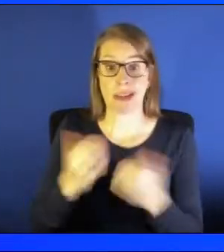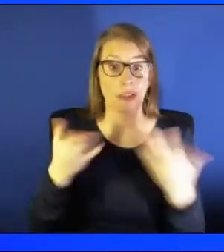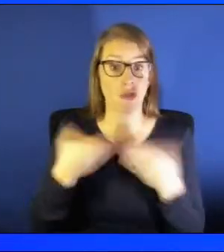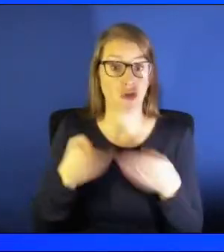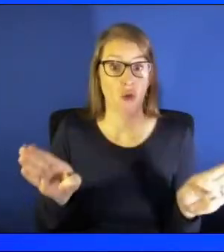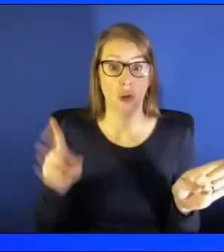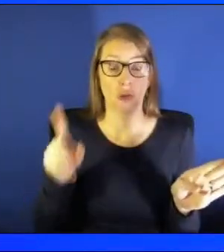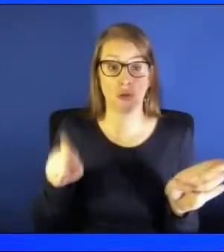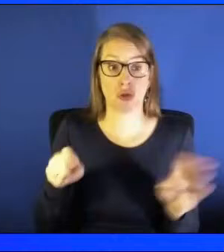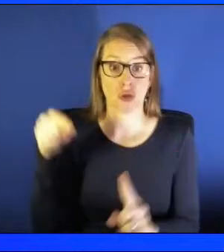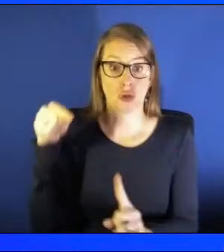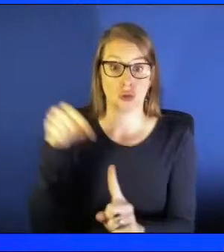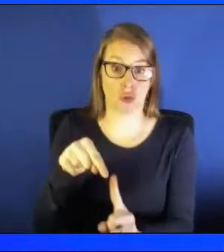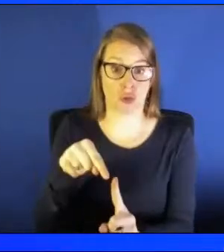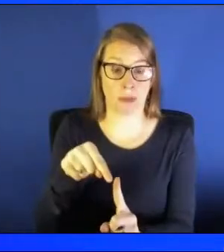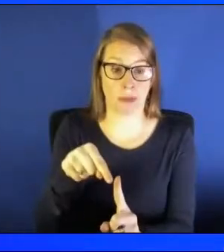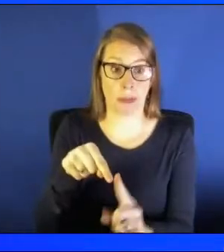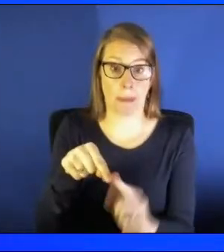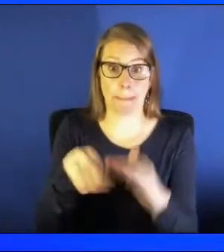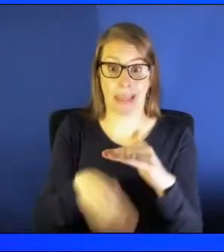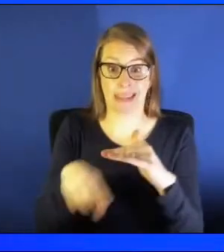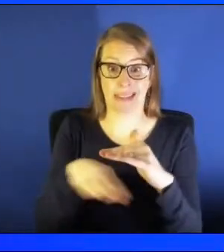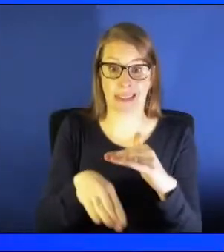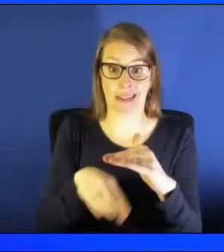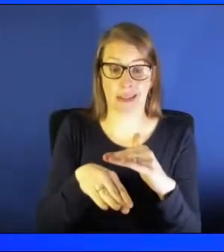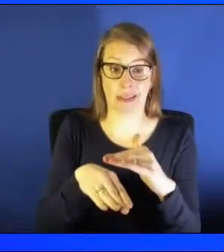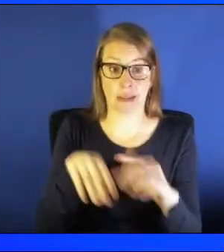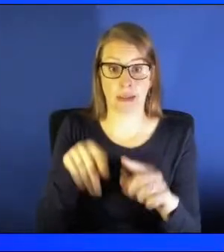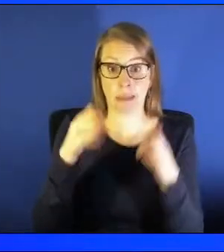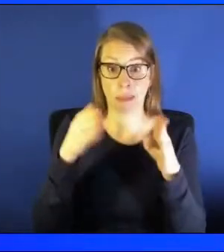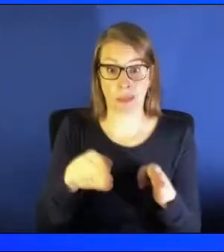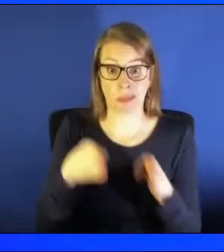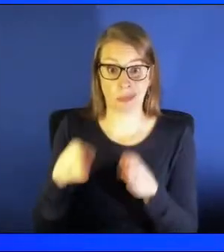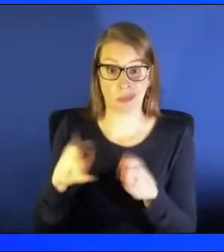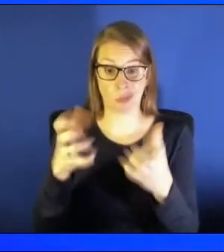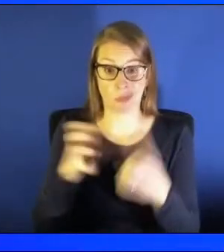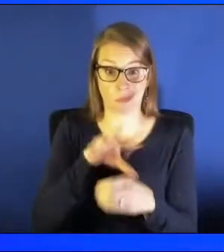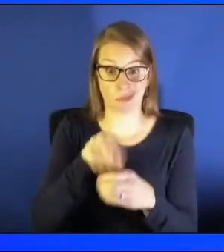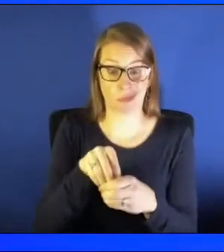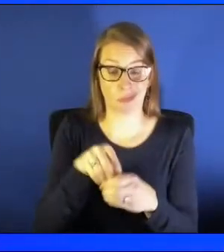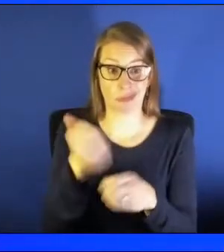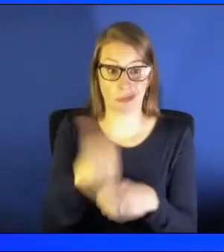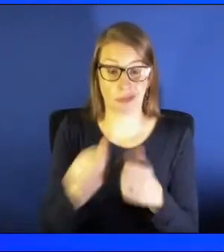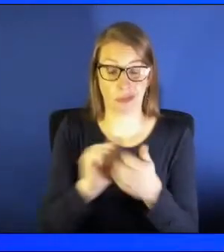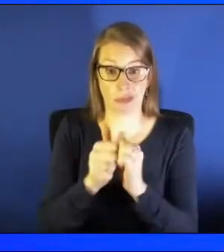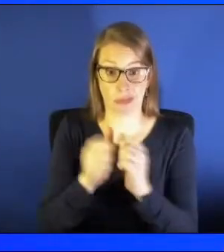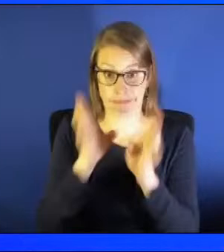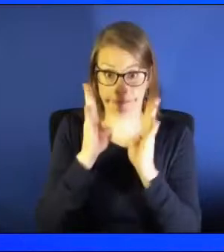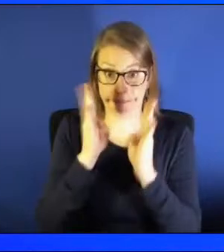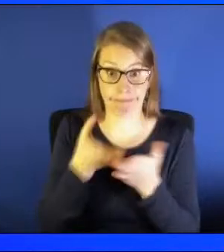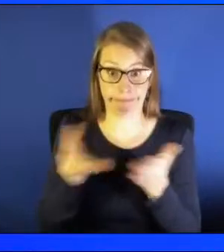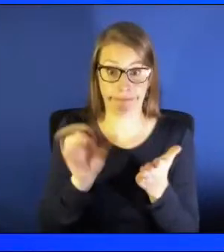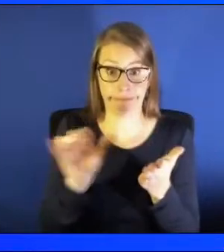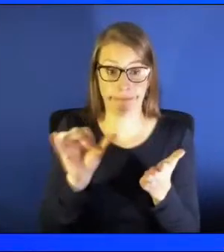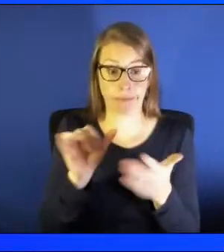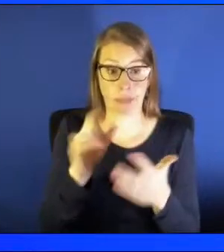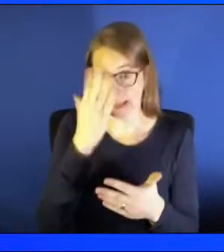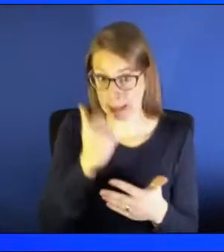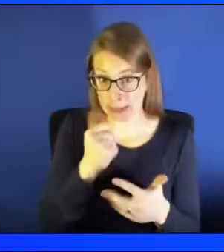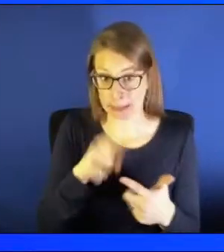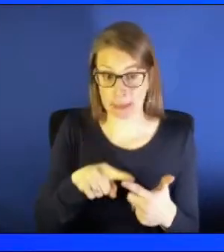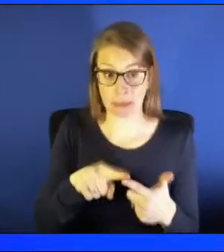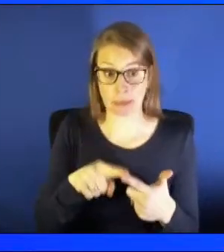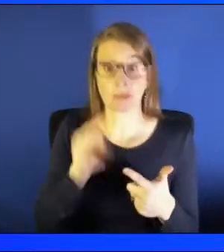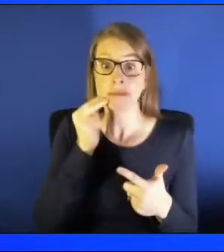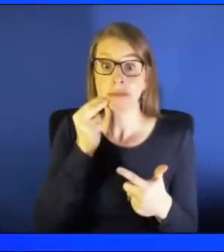the fundamentals of these individuals who want to participate in any race, paying attention to things like sleep,